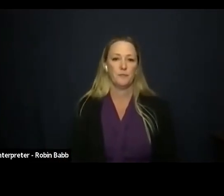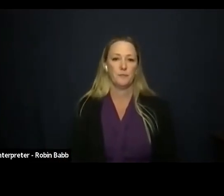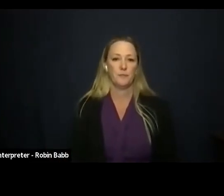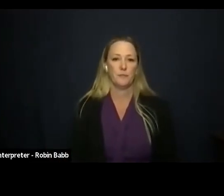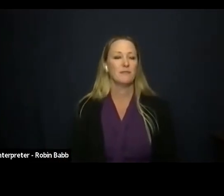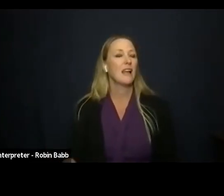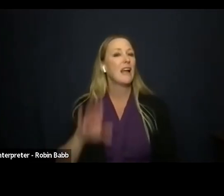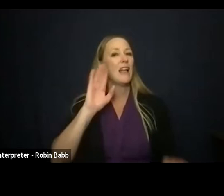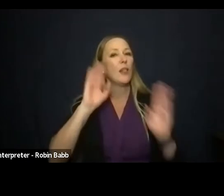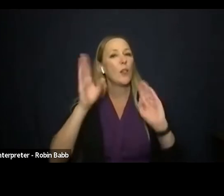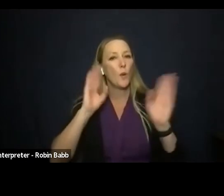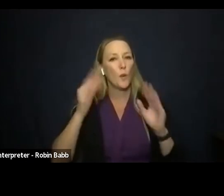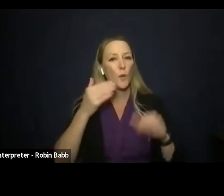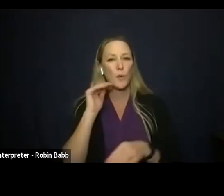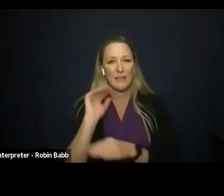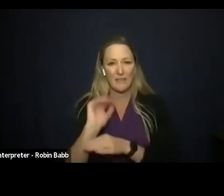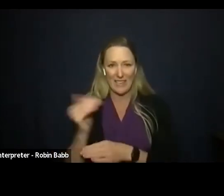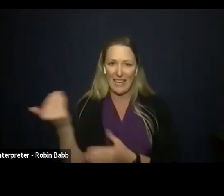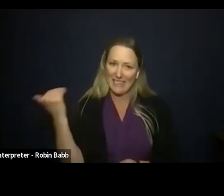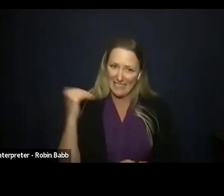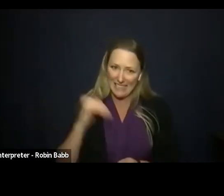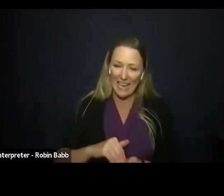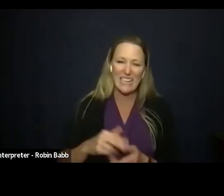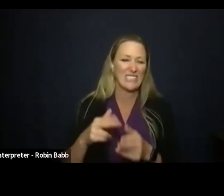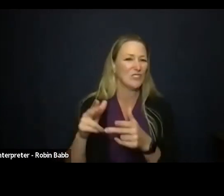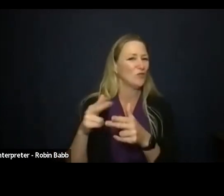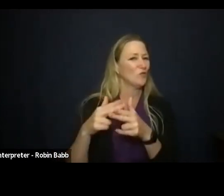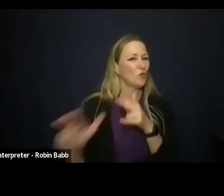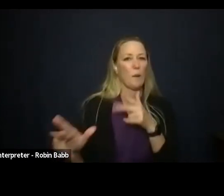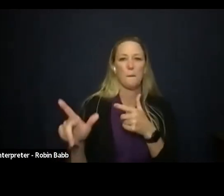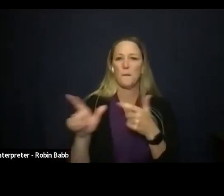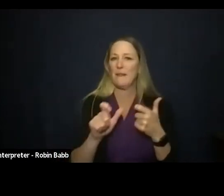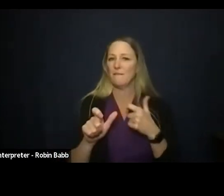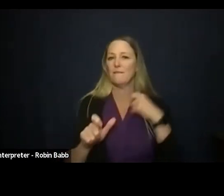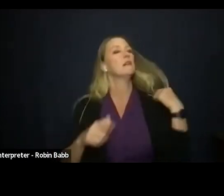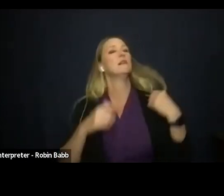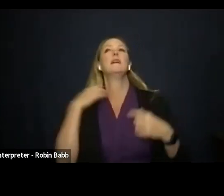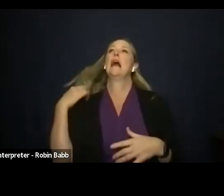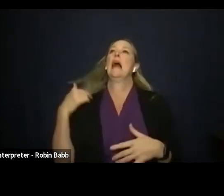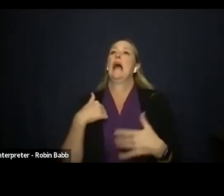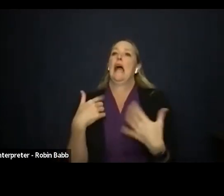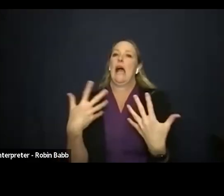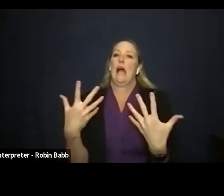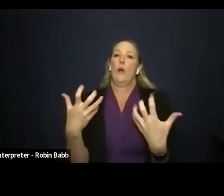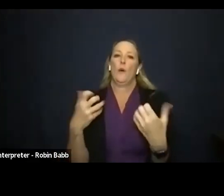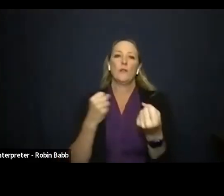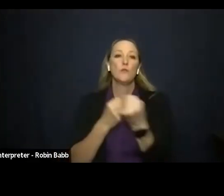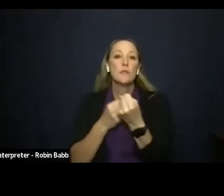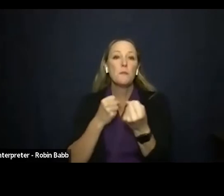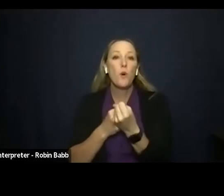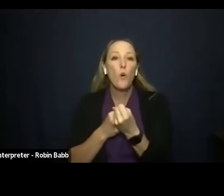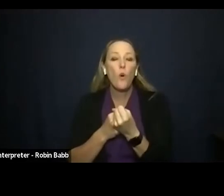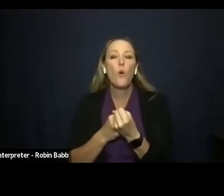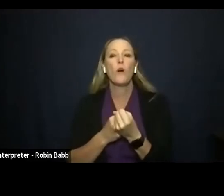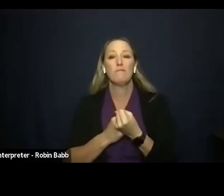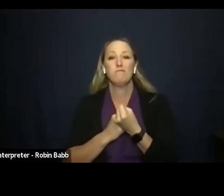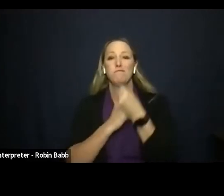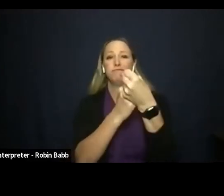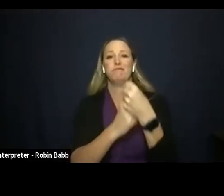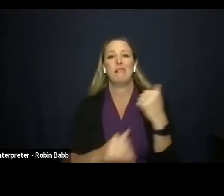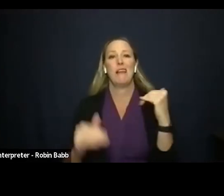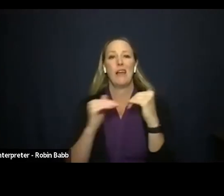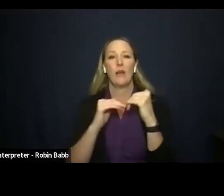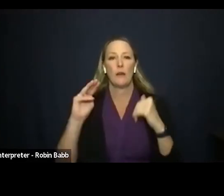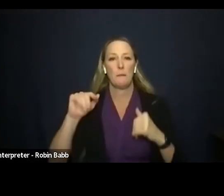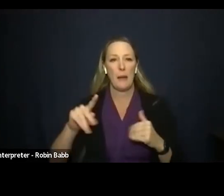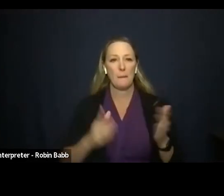hello um good evening again i'm going to keep this really quickly really quick i'm just here to support and amplify the equity map that has been